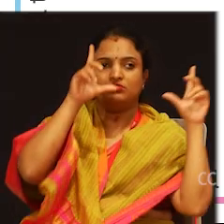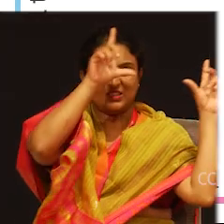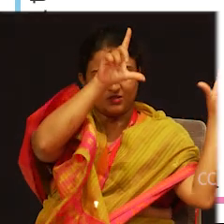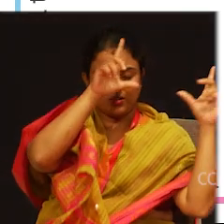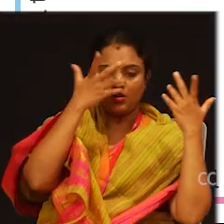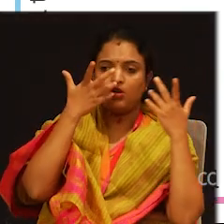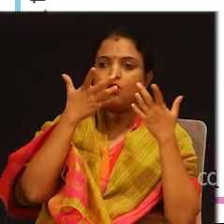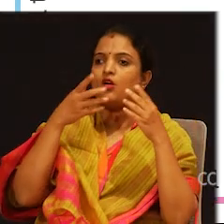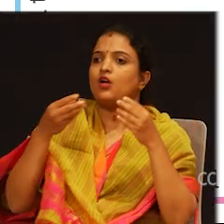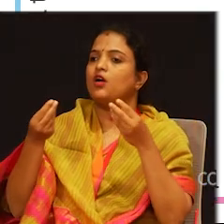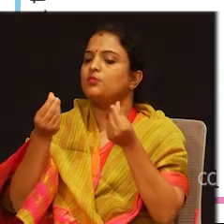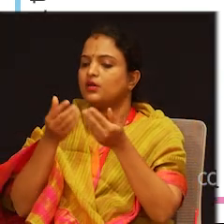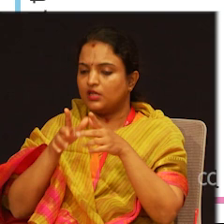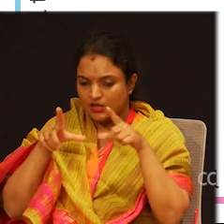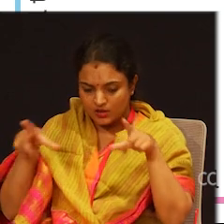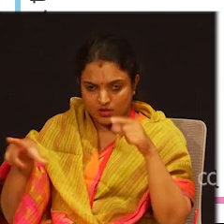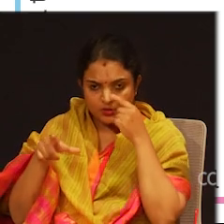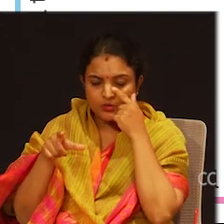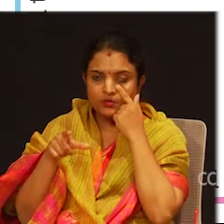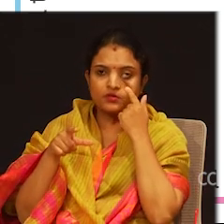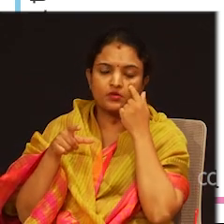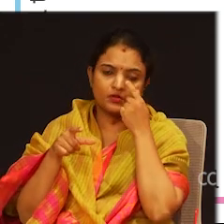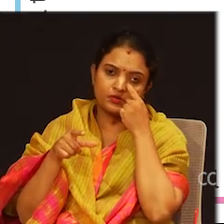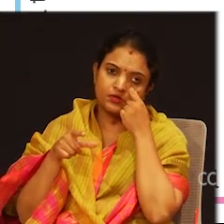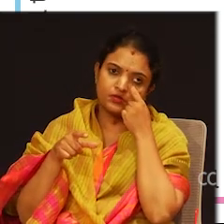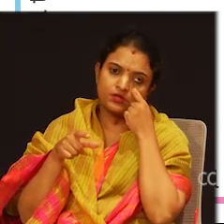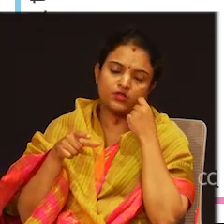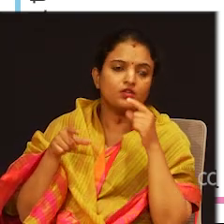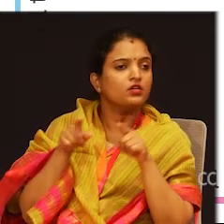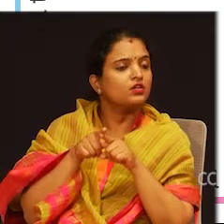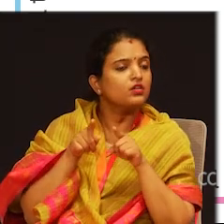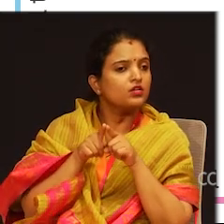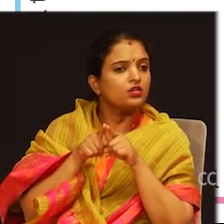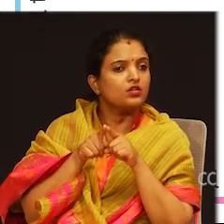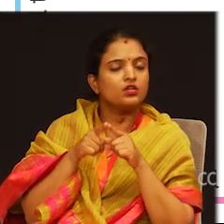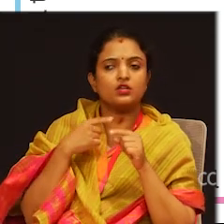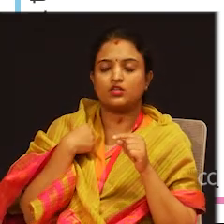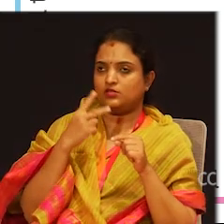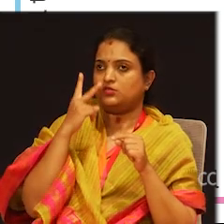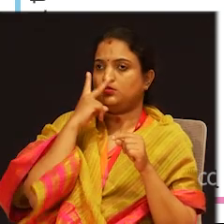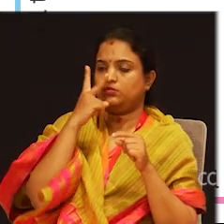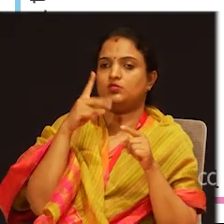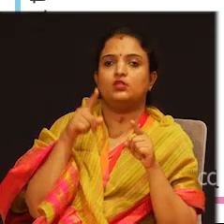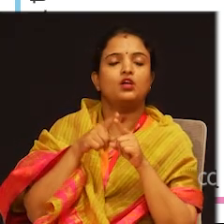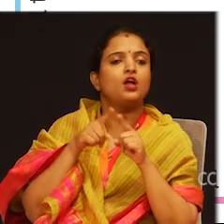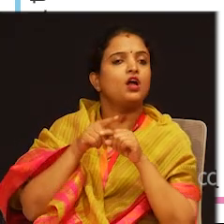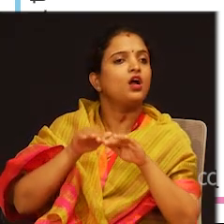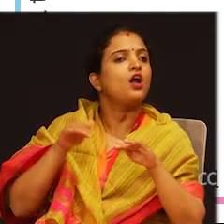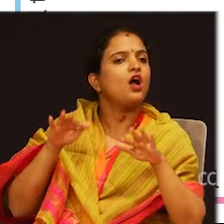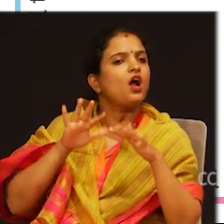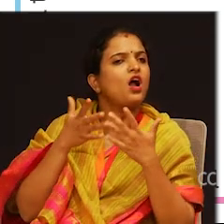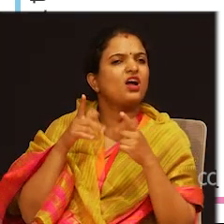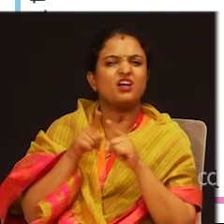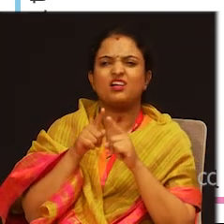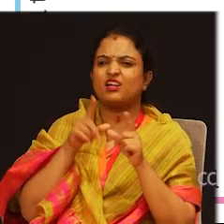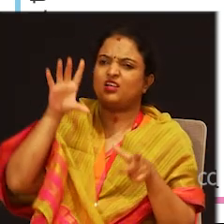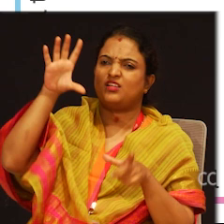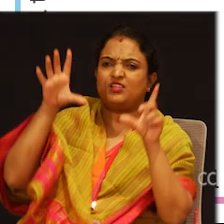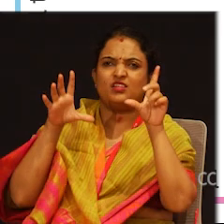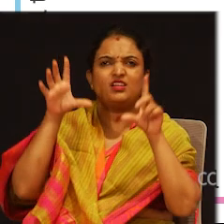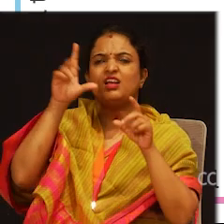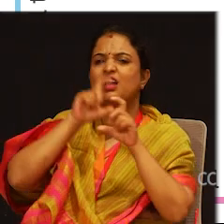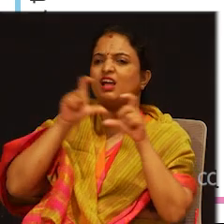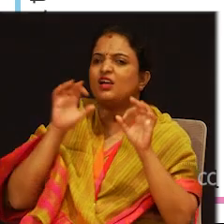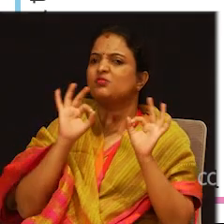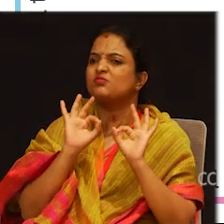went to a toddler's class and I saw this poster within the visual range of children, not put up right at the wall up